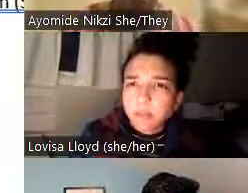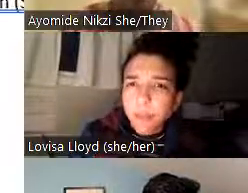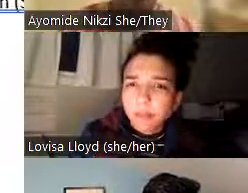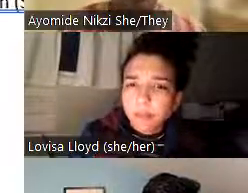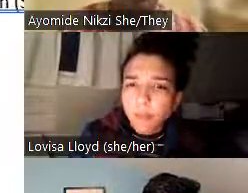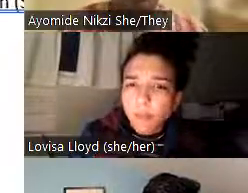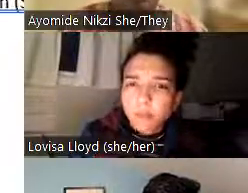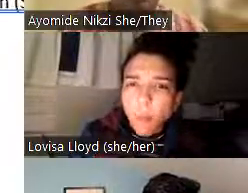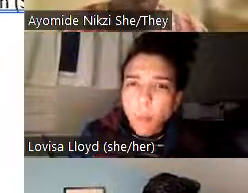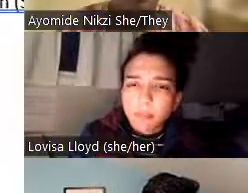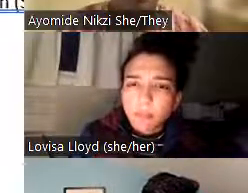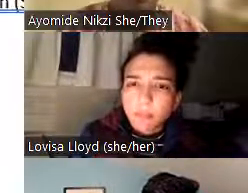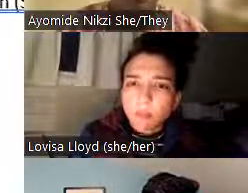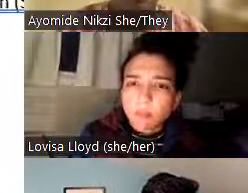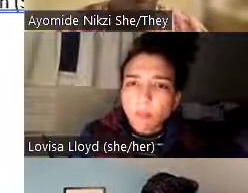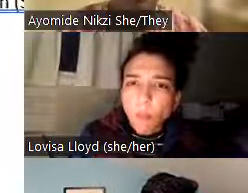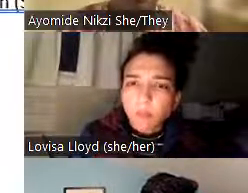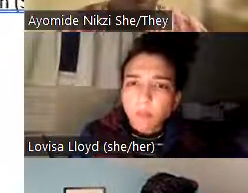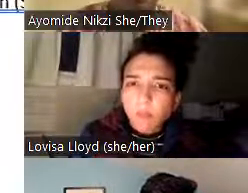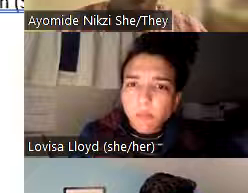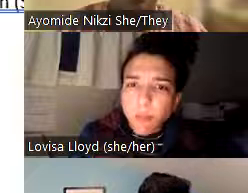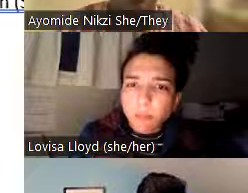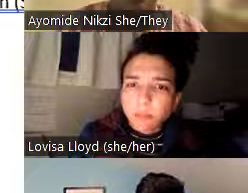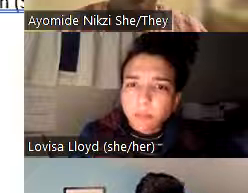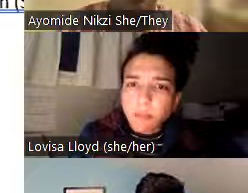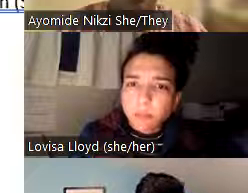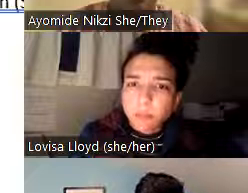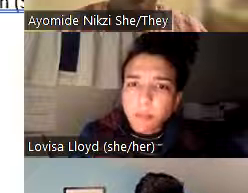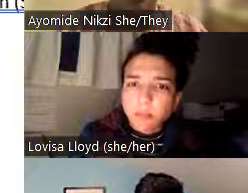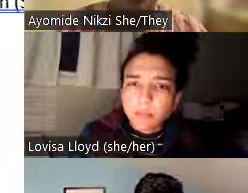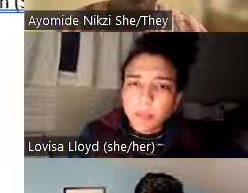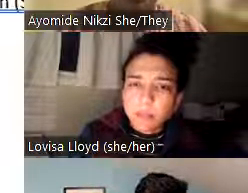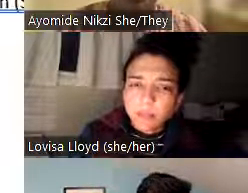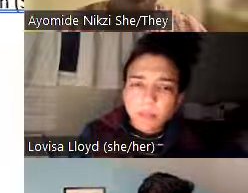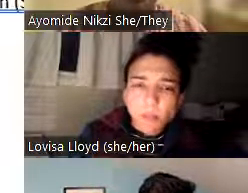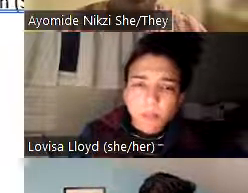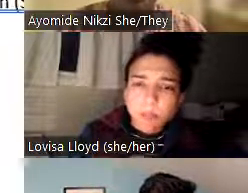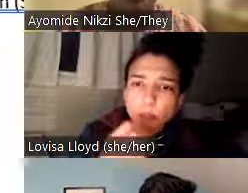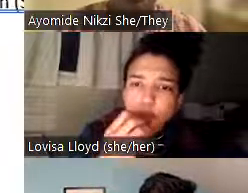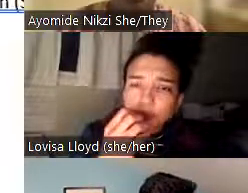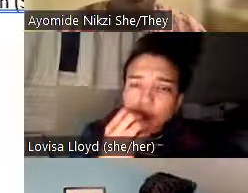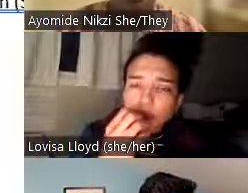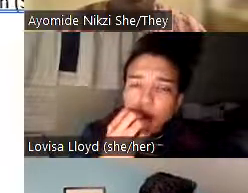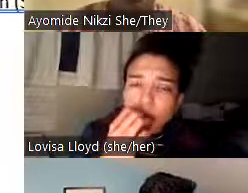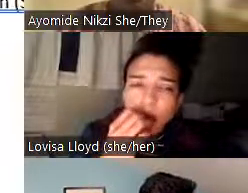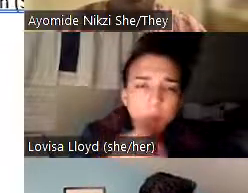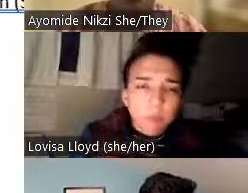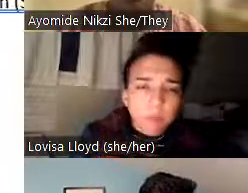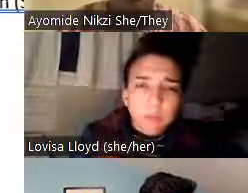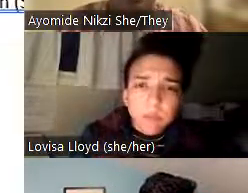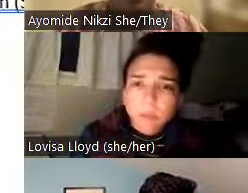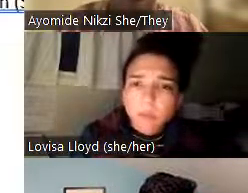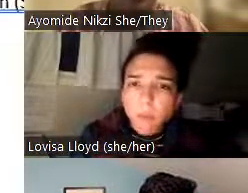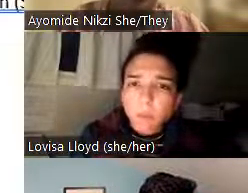So what piece of this feels uncomfortable for you? Like that there would be consequences that you did that and you didn't mean